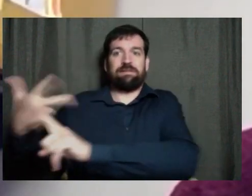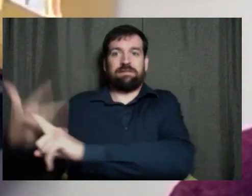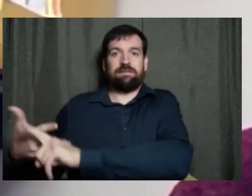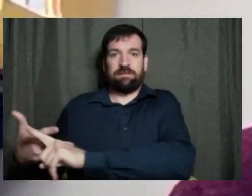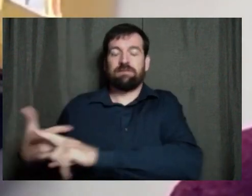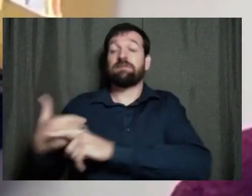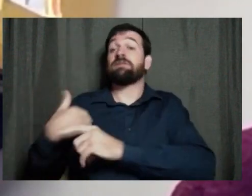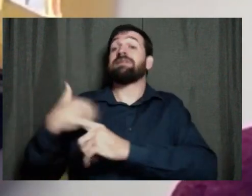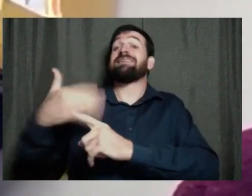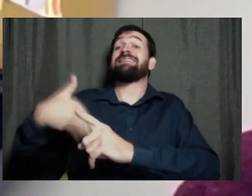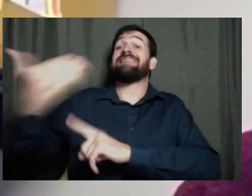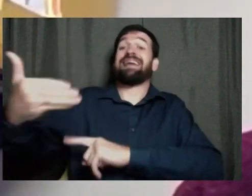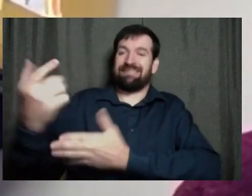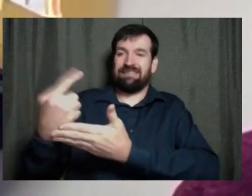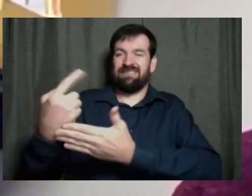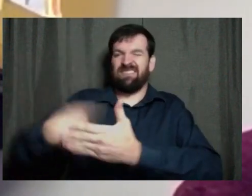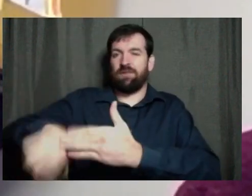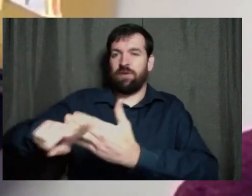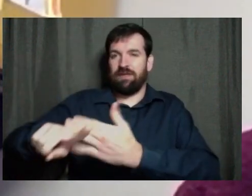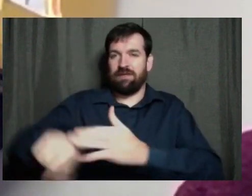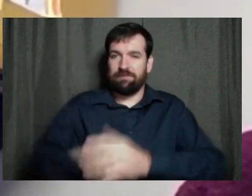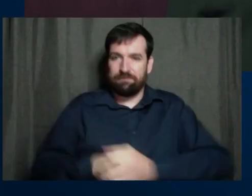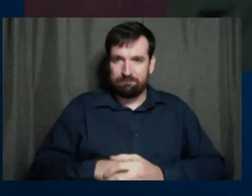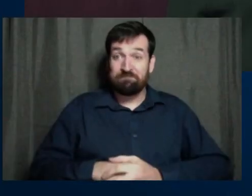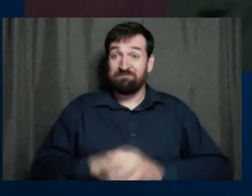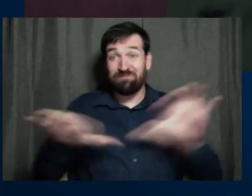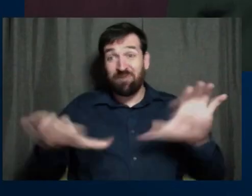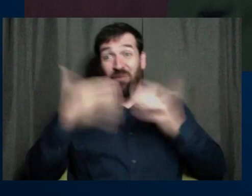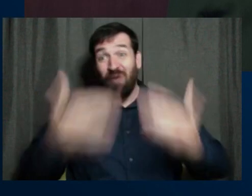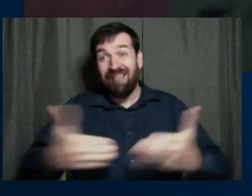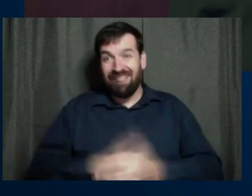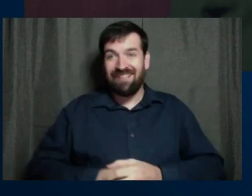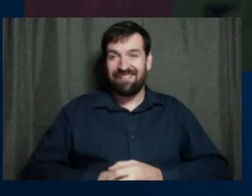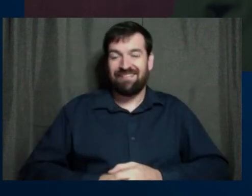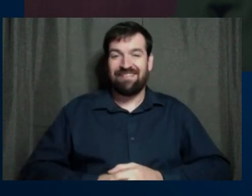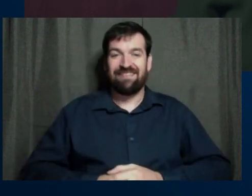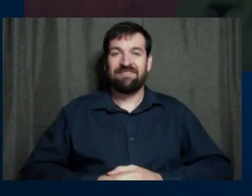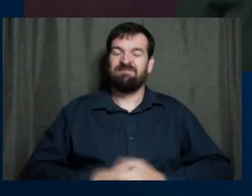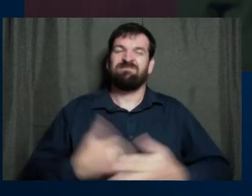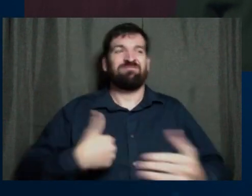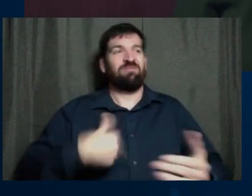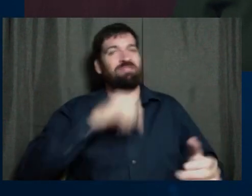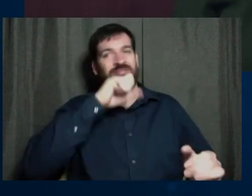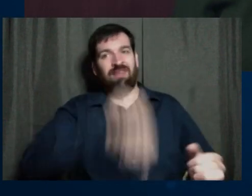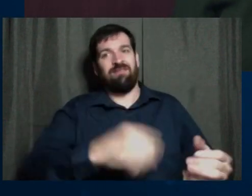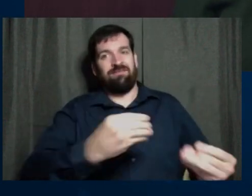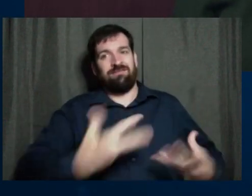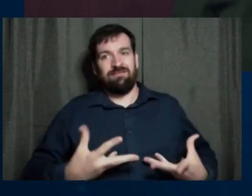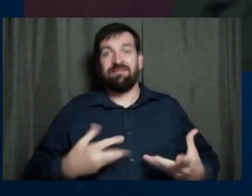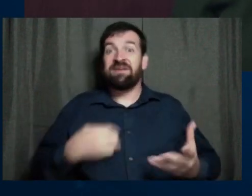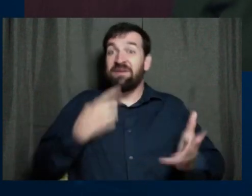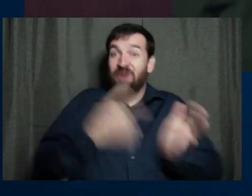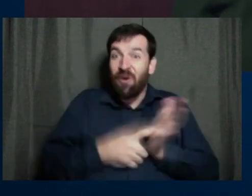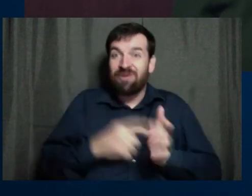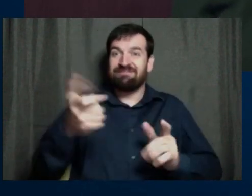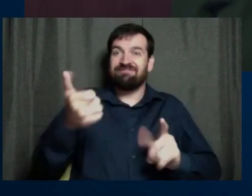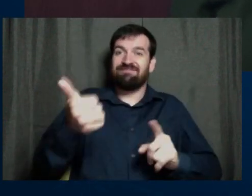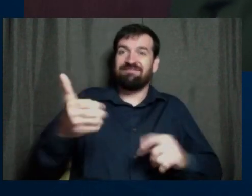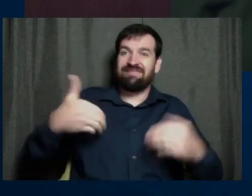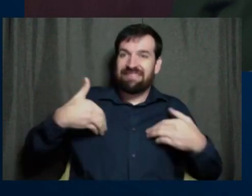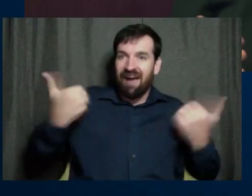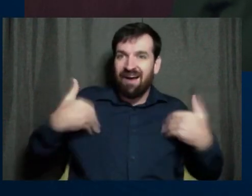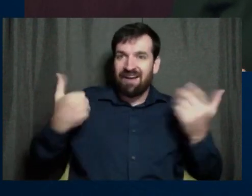next one next week. So I'm doing really well. We love to hear that. So I can't help but notice you're young, you've got big things ahead of